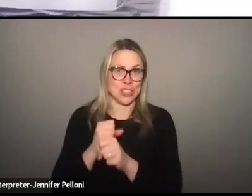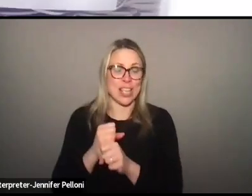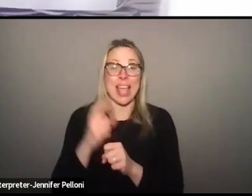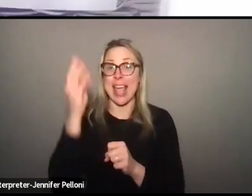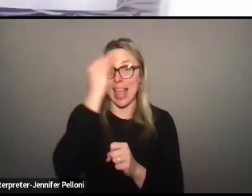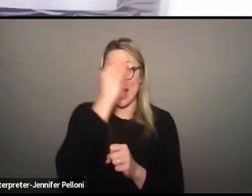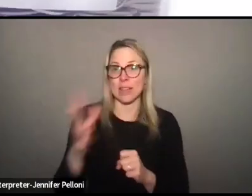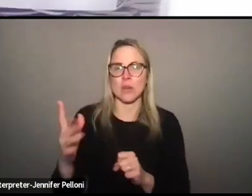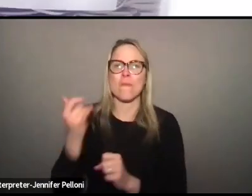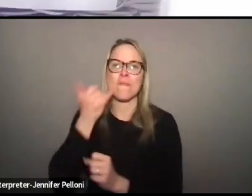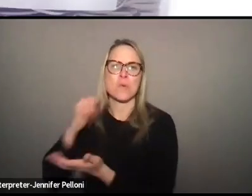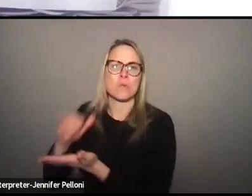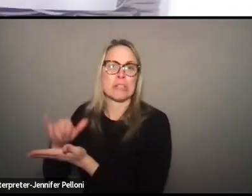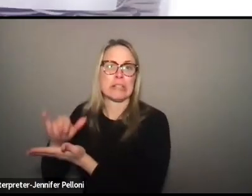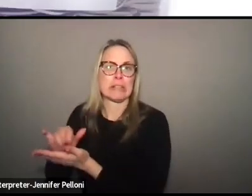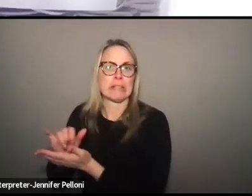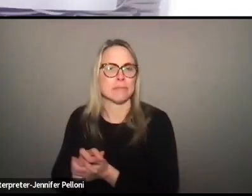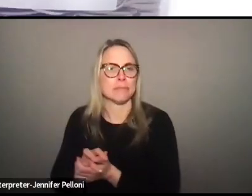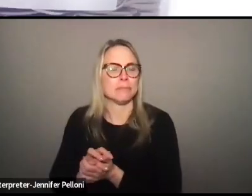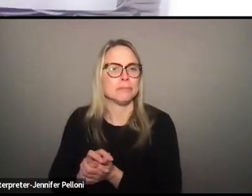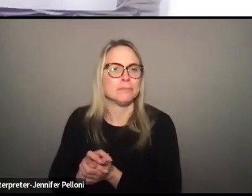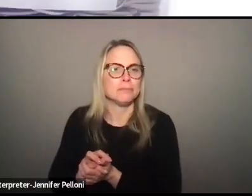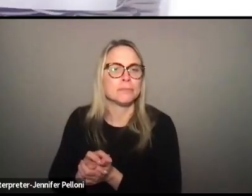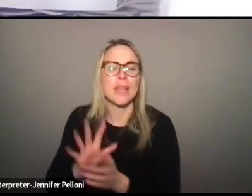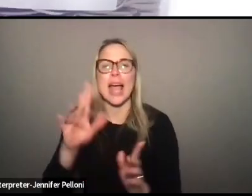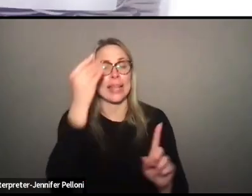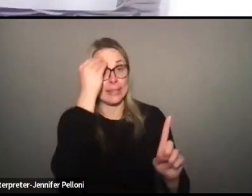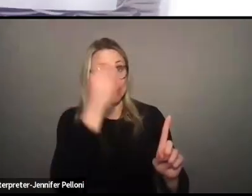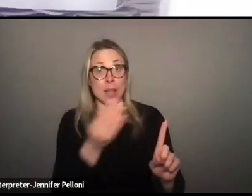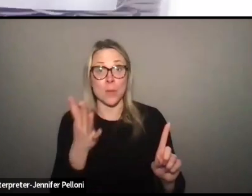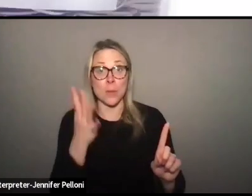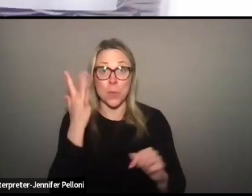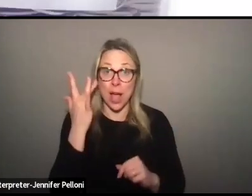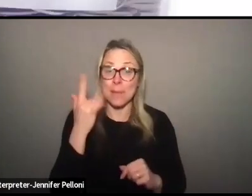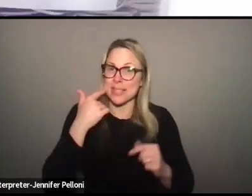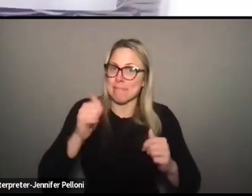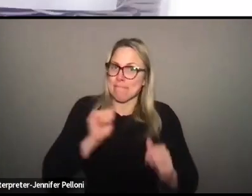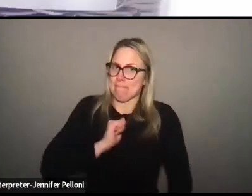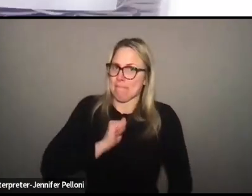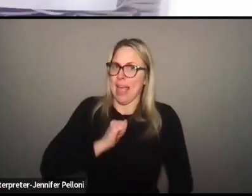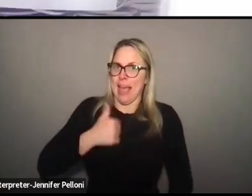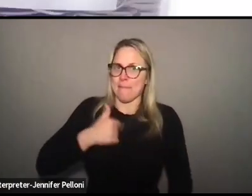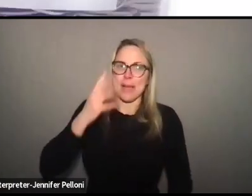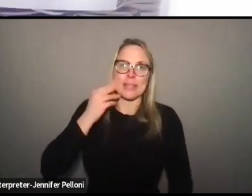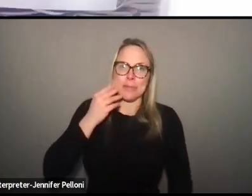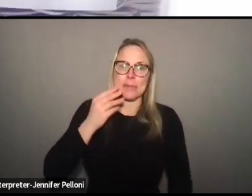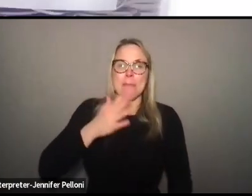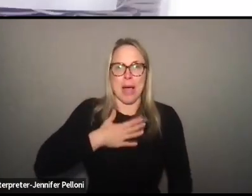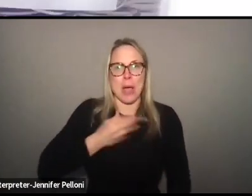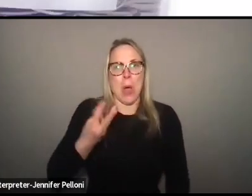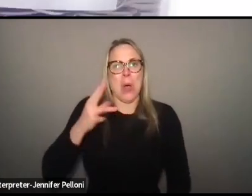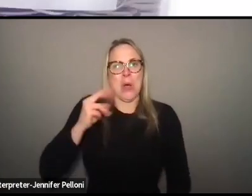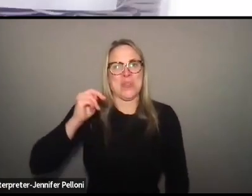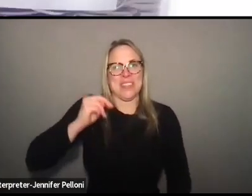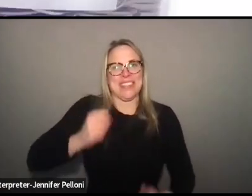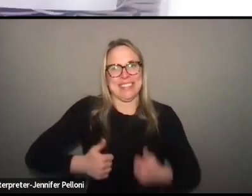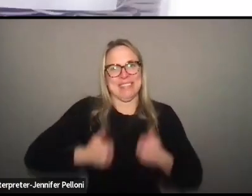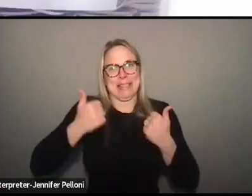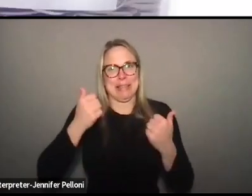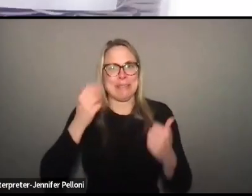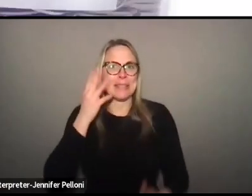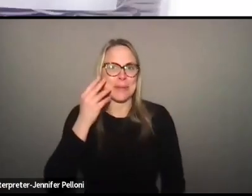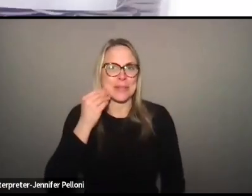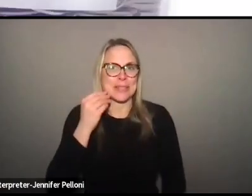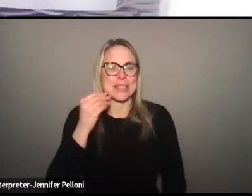this because um, I've had this opportunity to have some real practical life experience